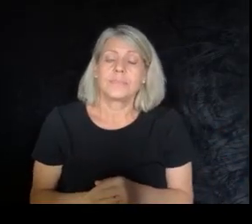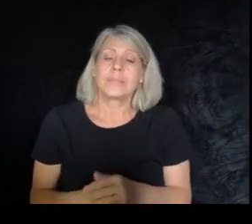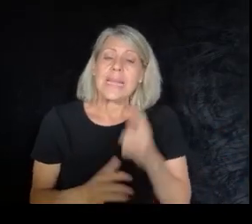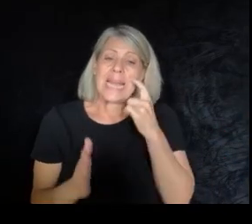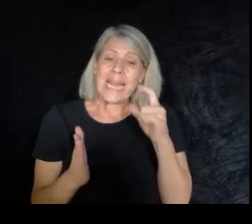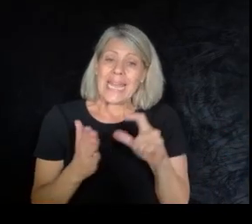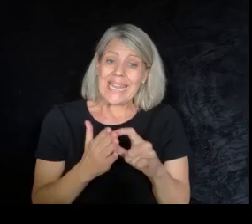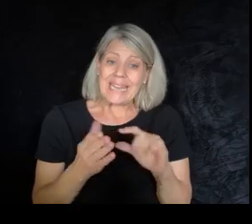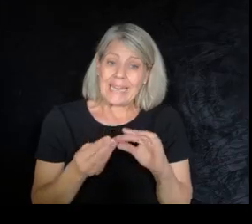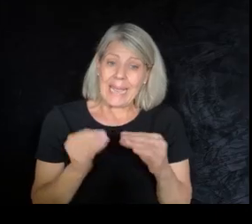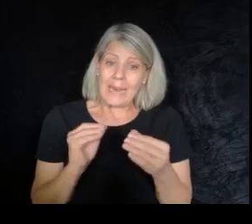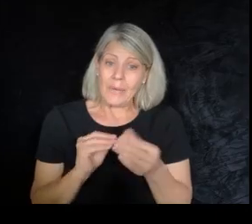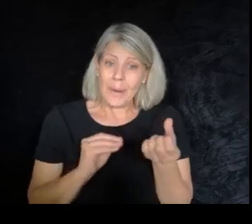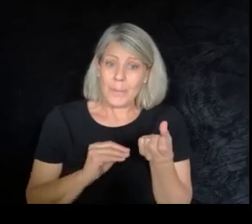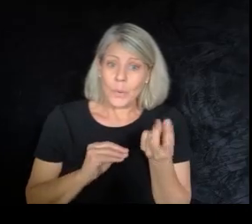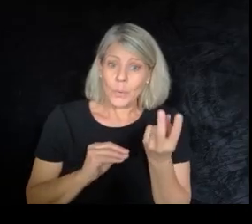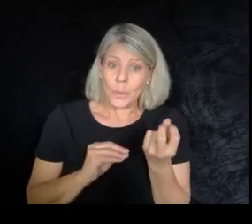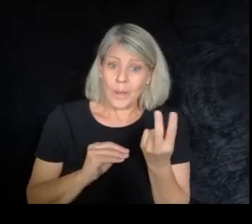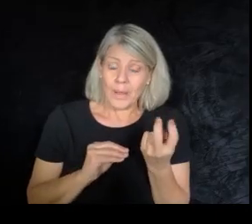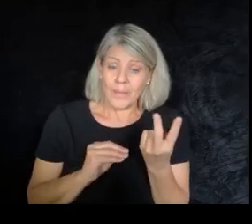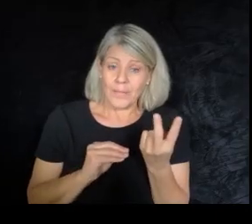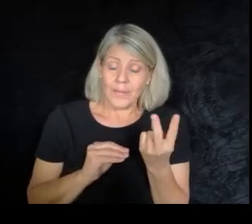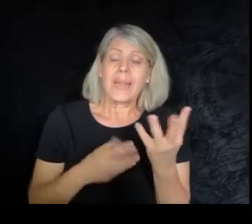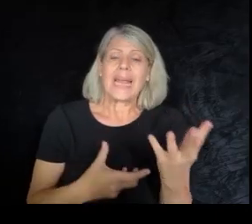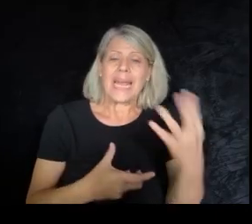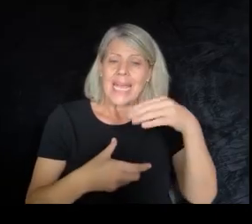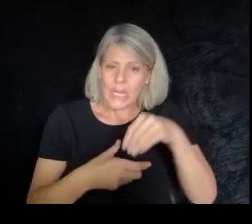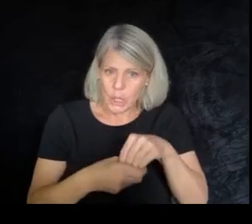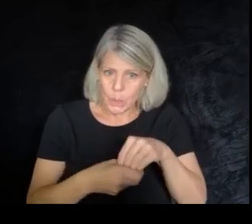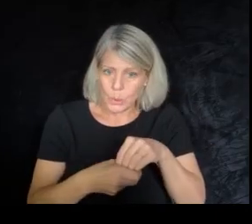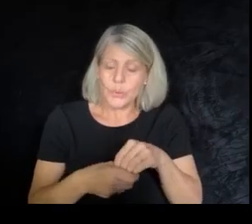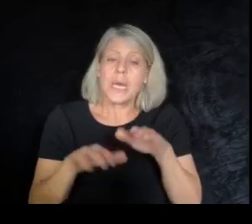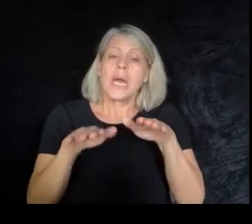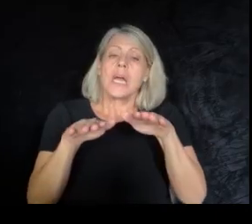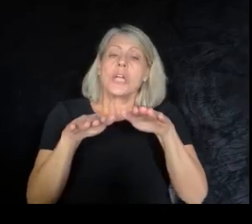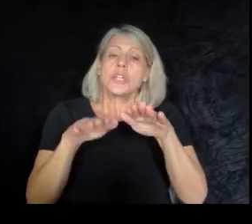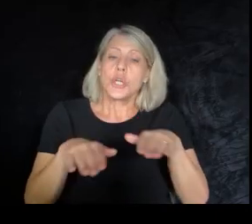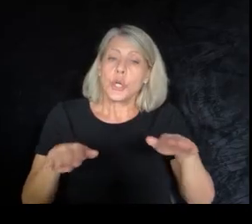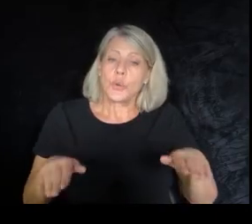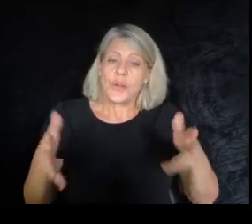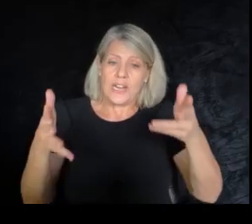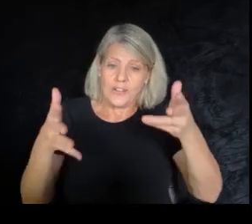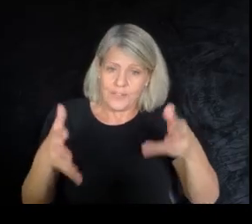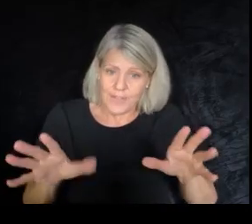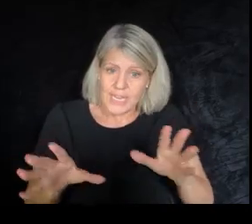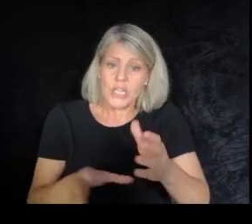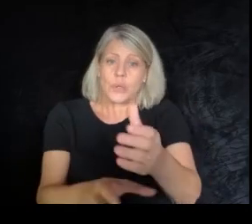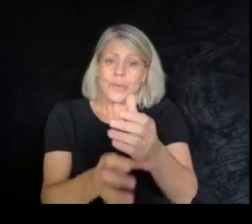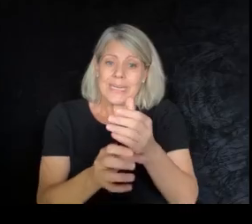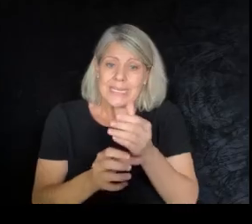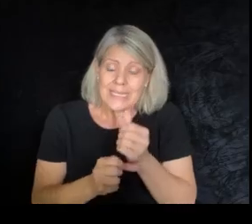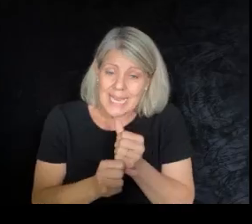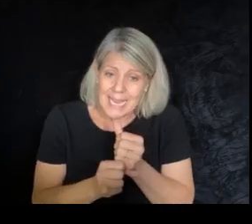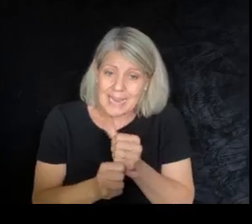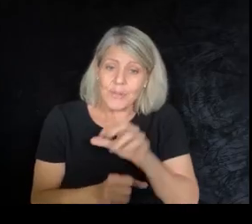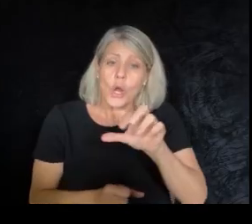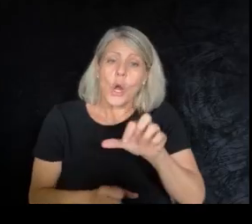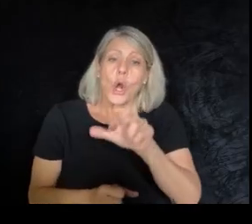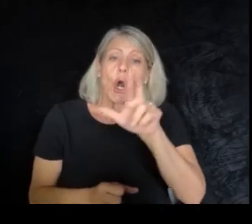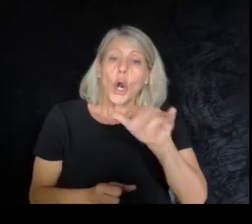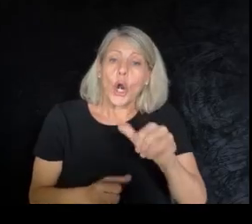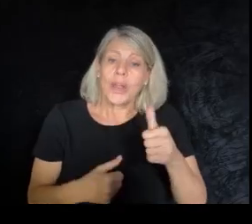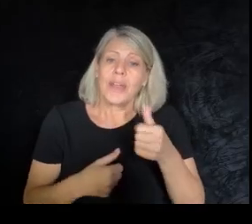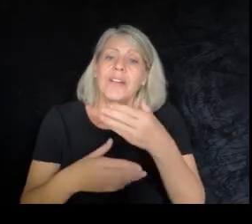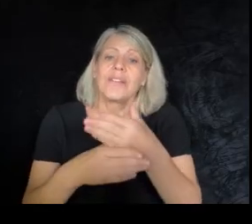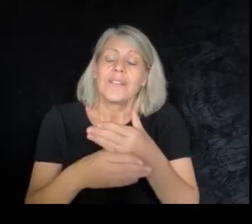Indicator 12 includes children who received early intervention services before their